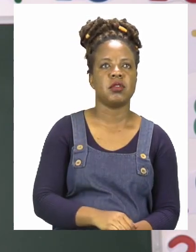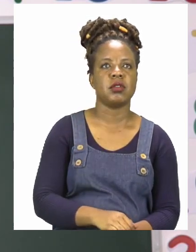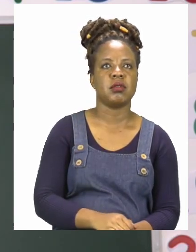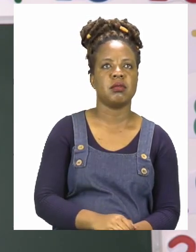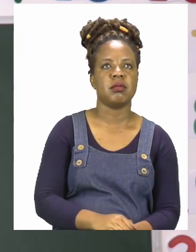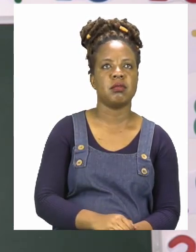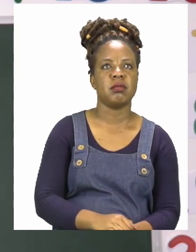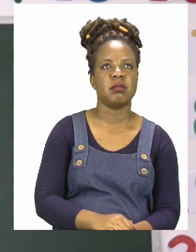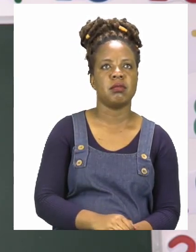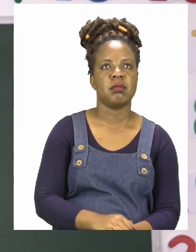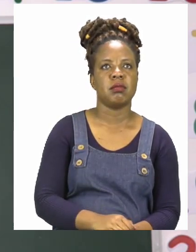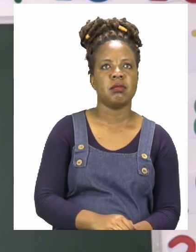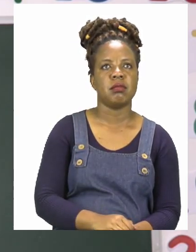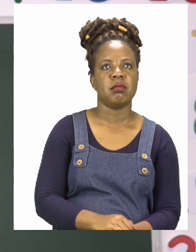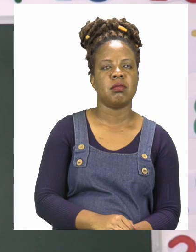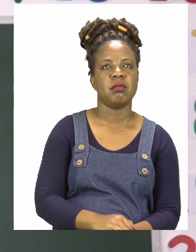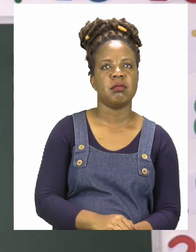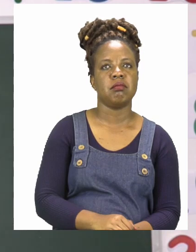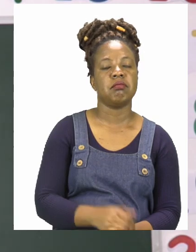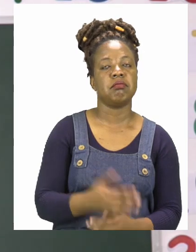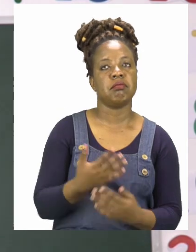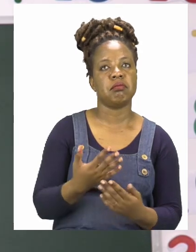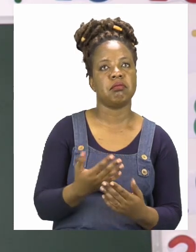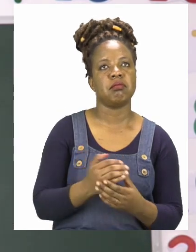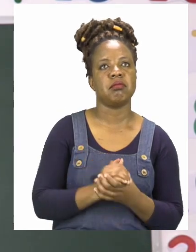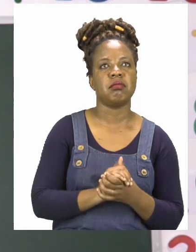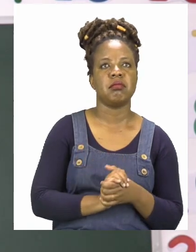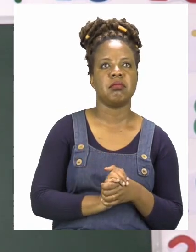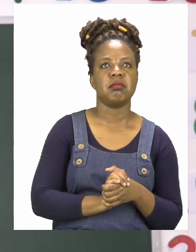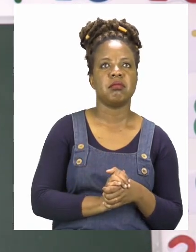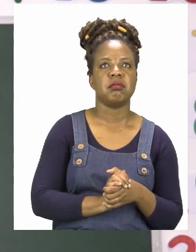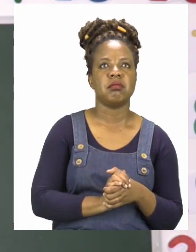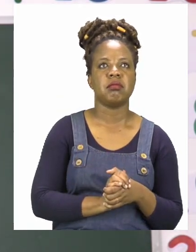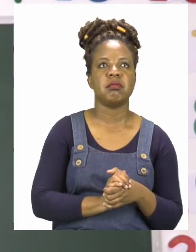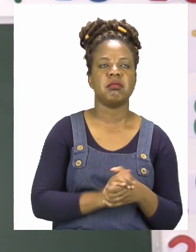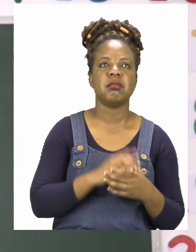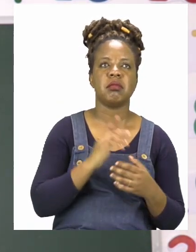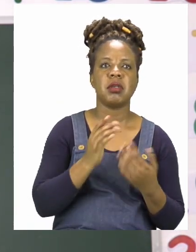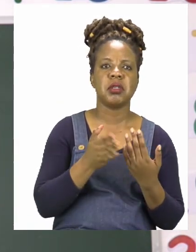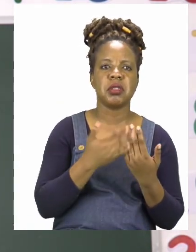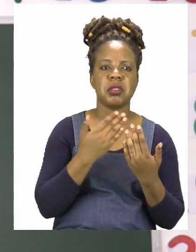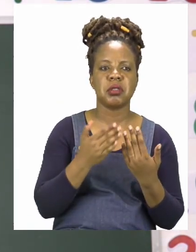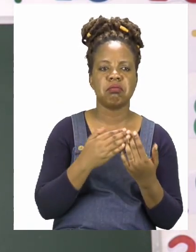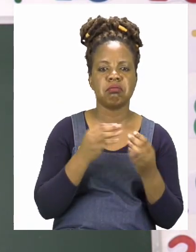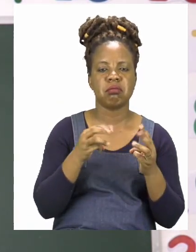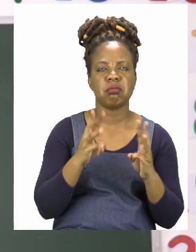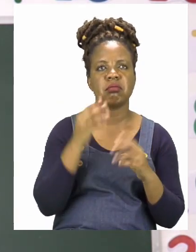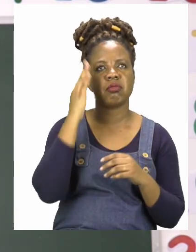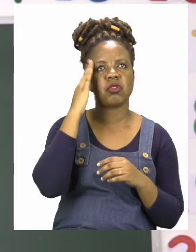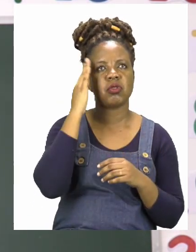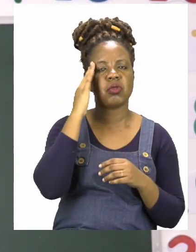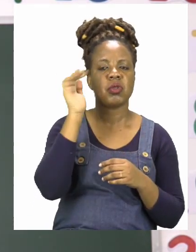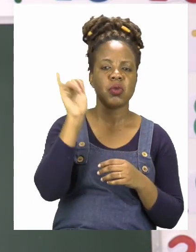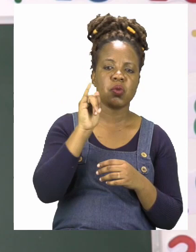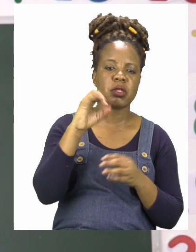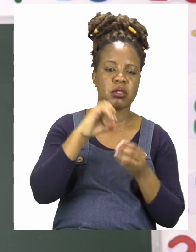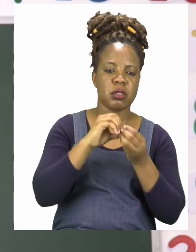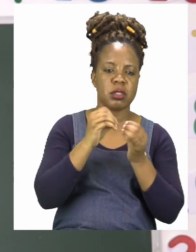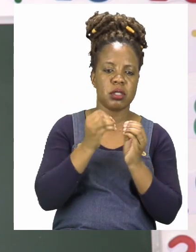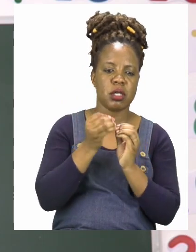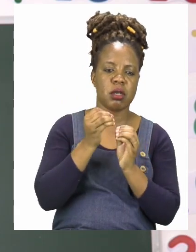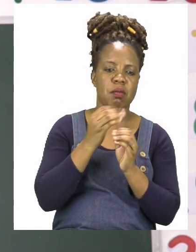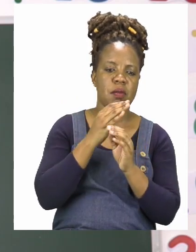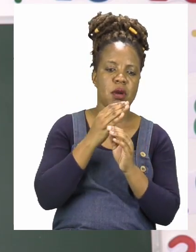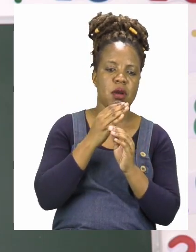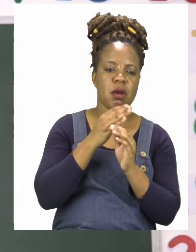There is another easy way for you to remember which numbers must come before or after. In this case, you have